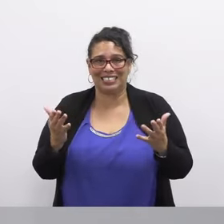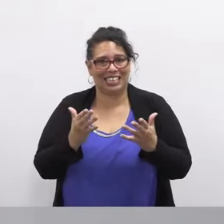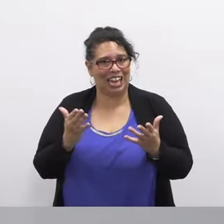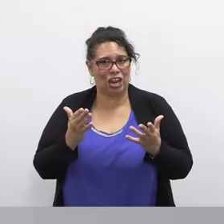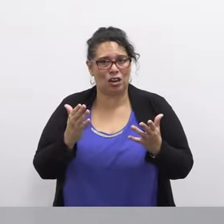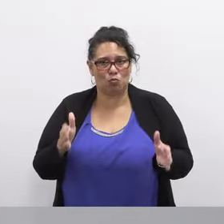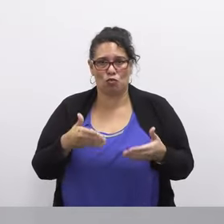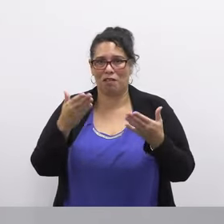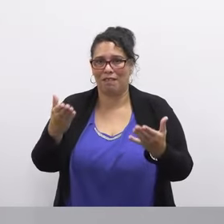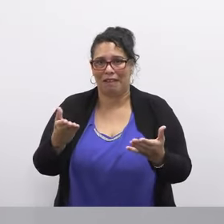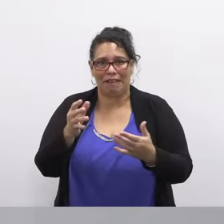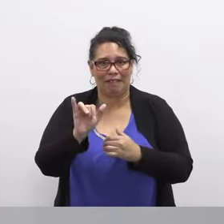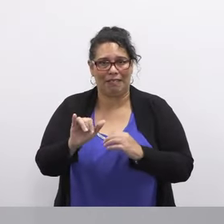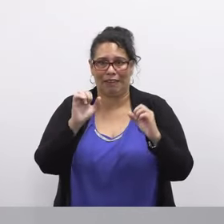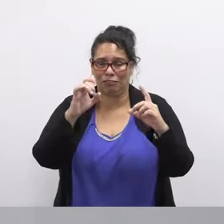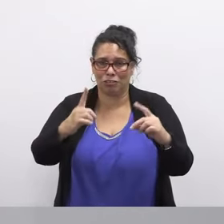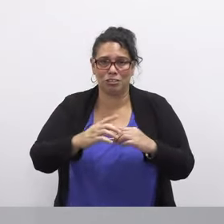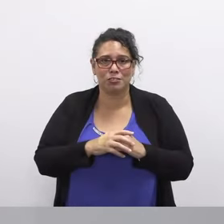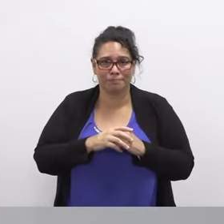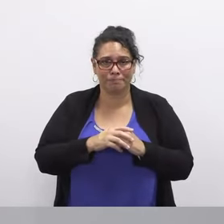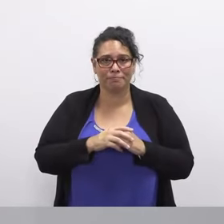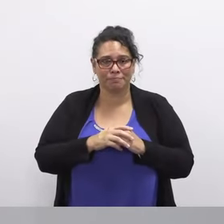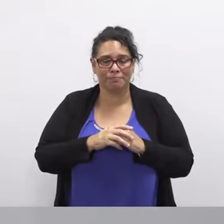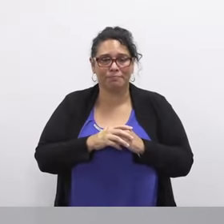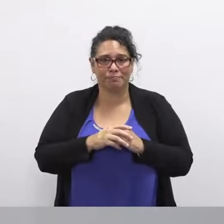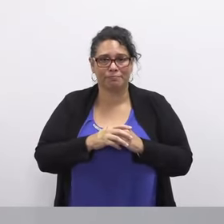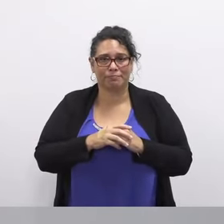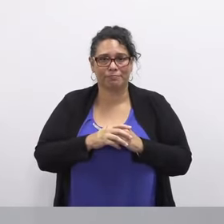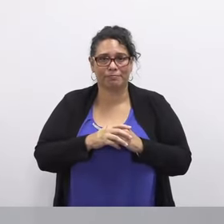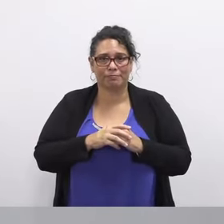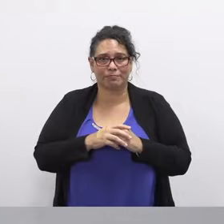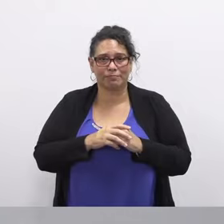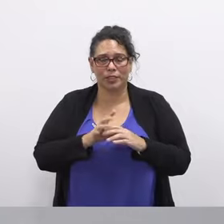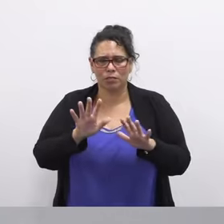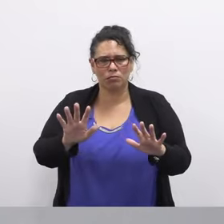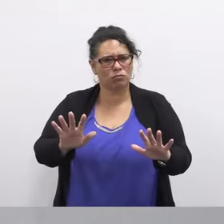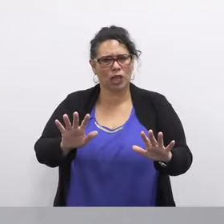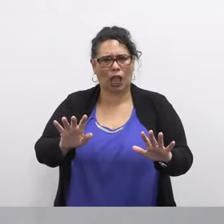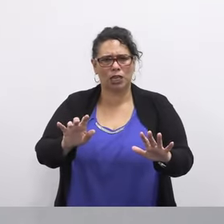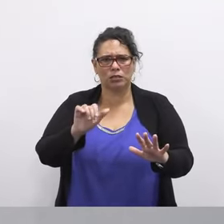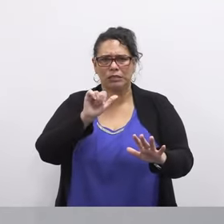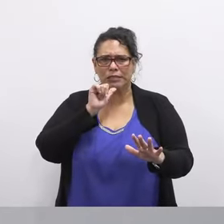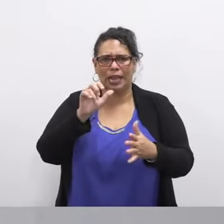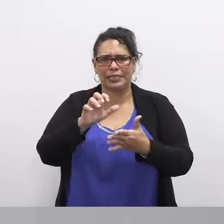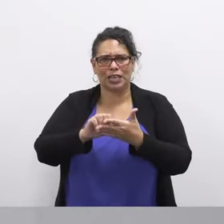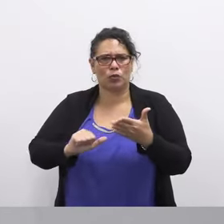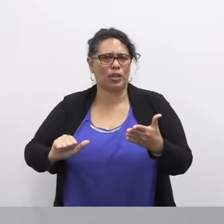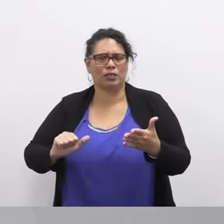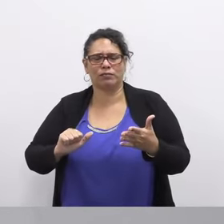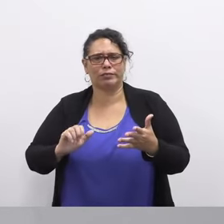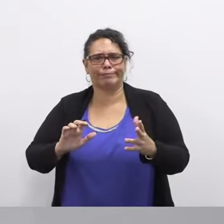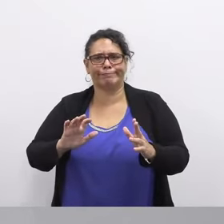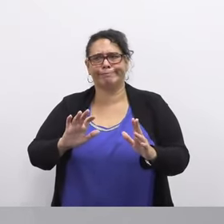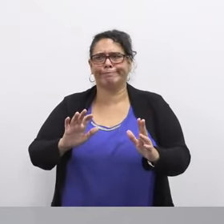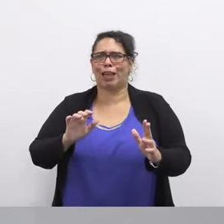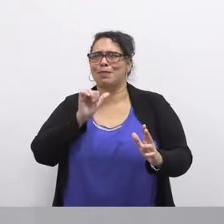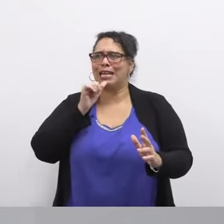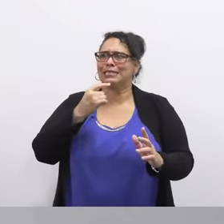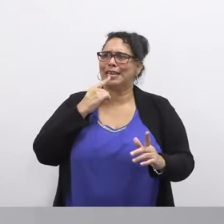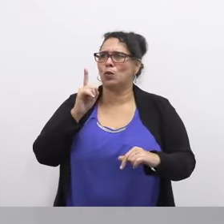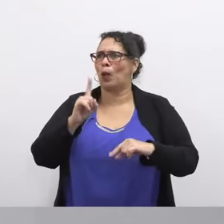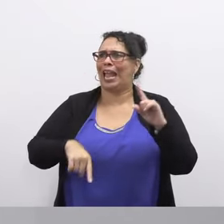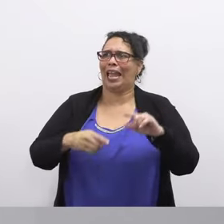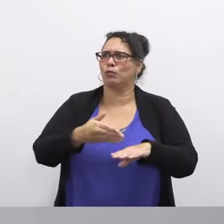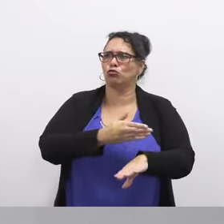that education. Not taking away from areas we can improve, things we could do